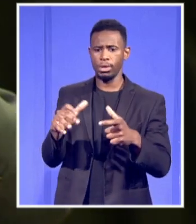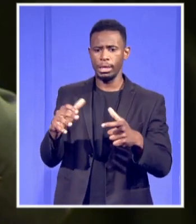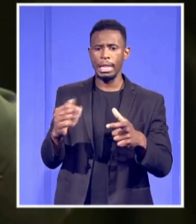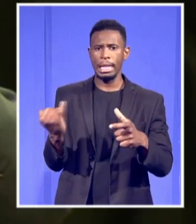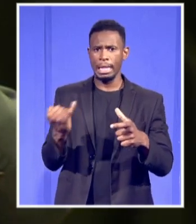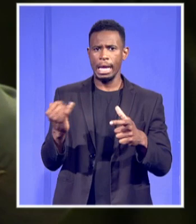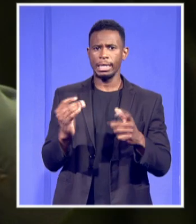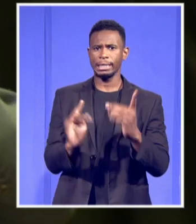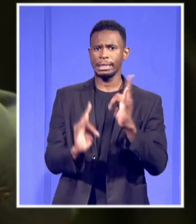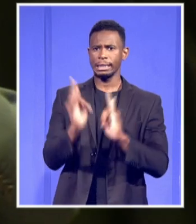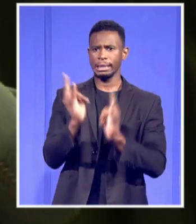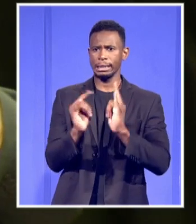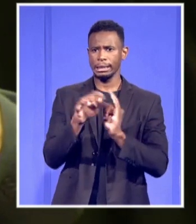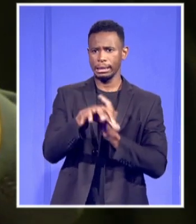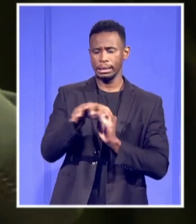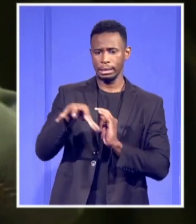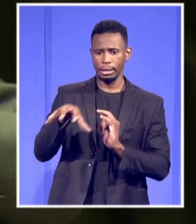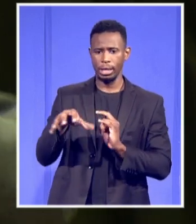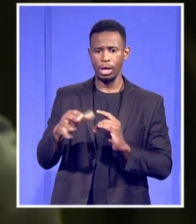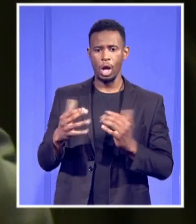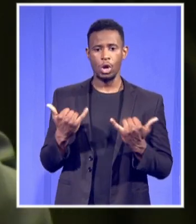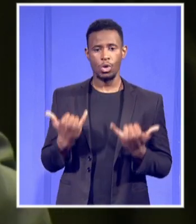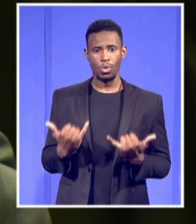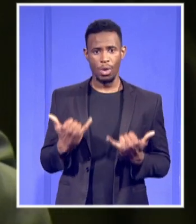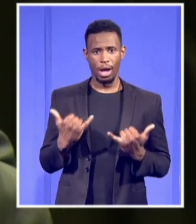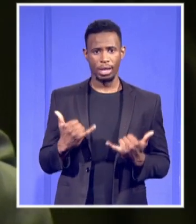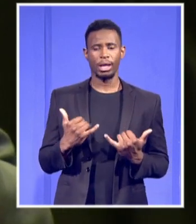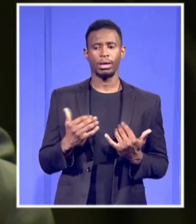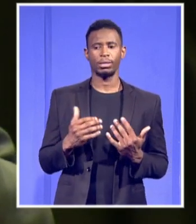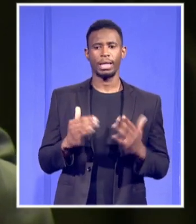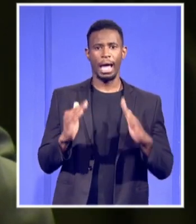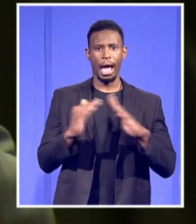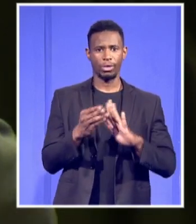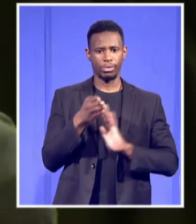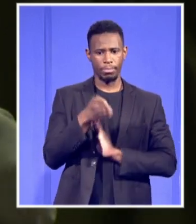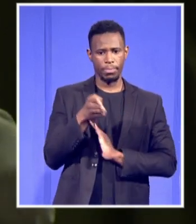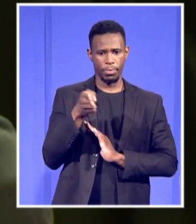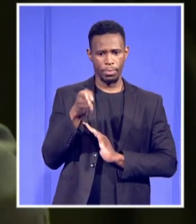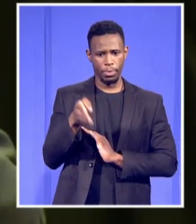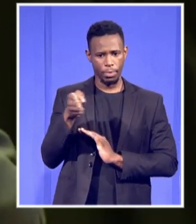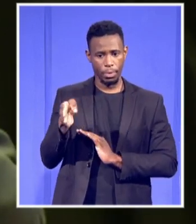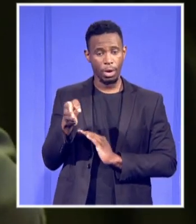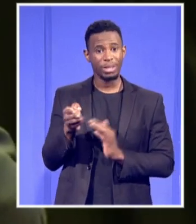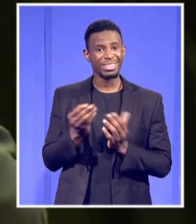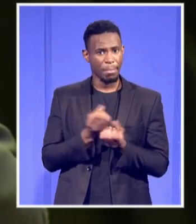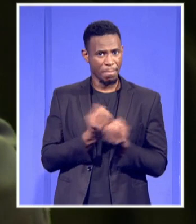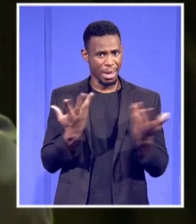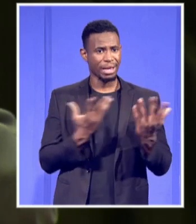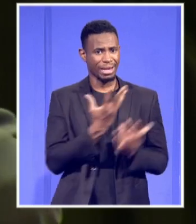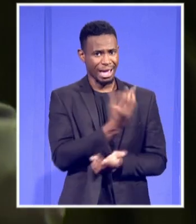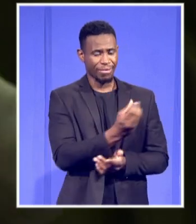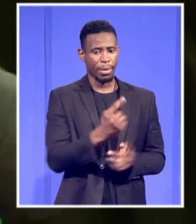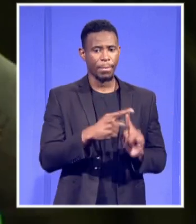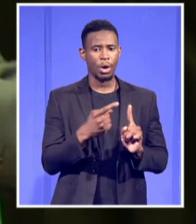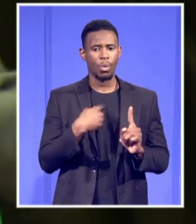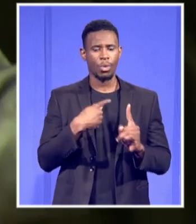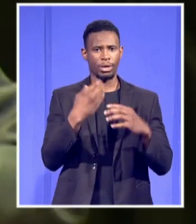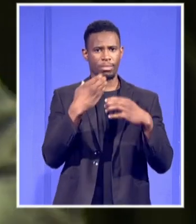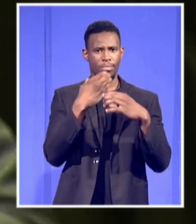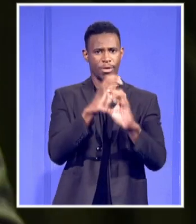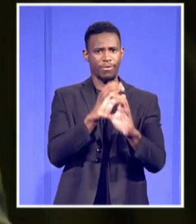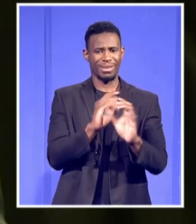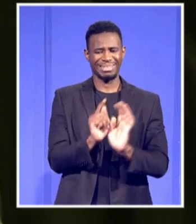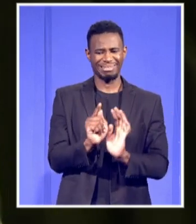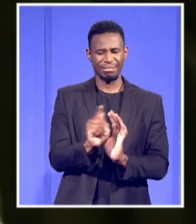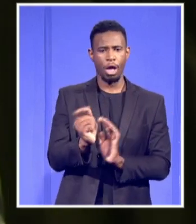these current slums exist. There are many, but we prefer to look at what we can do